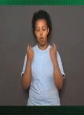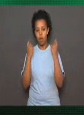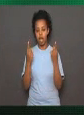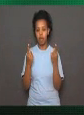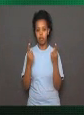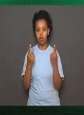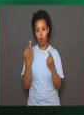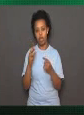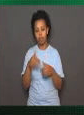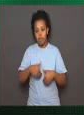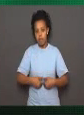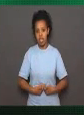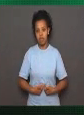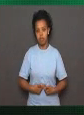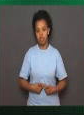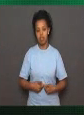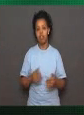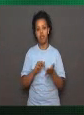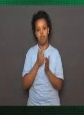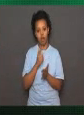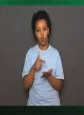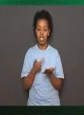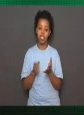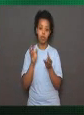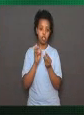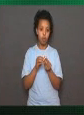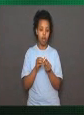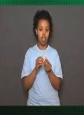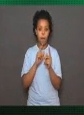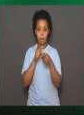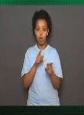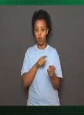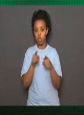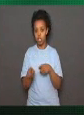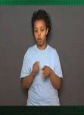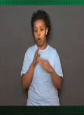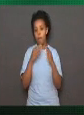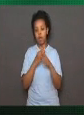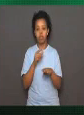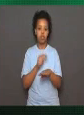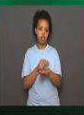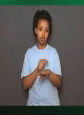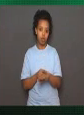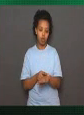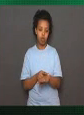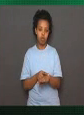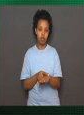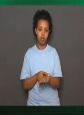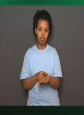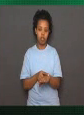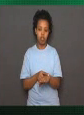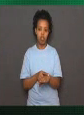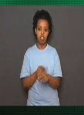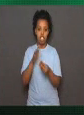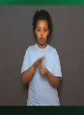or tired. In addition to these responses, biological clocks also